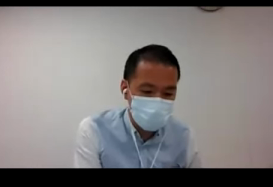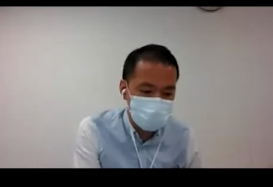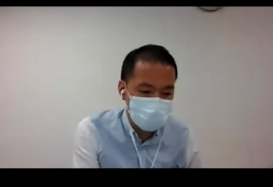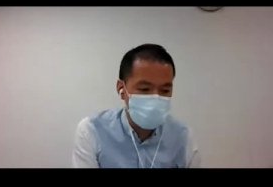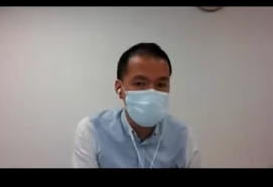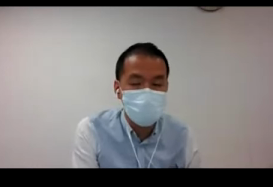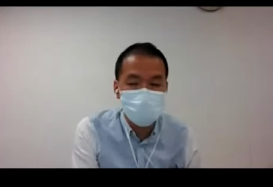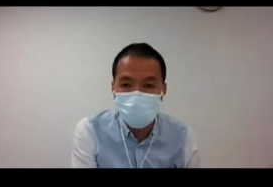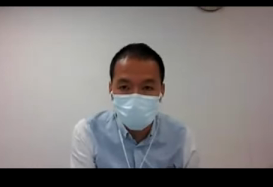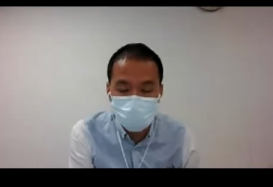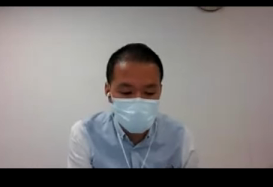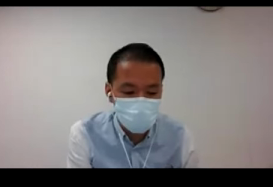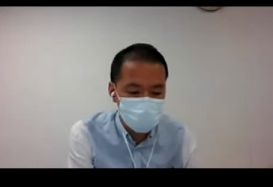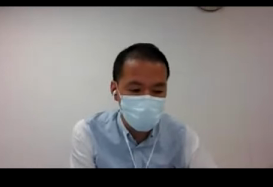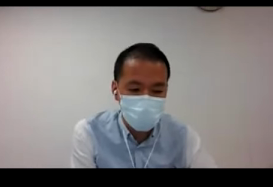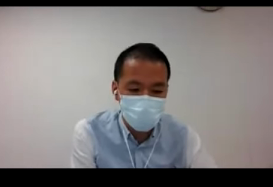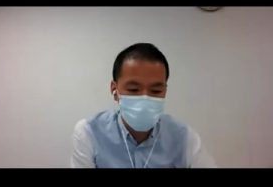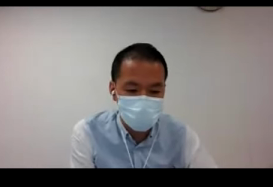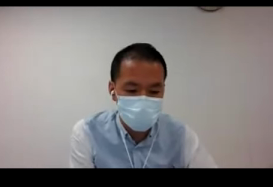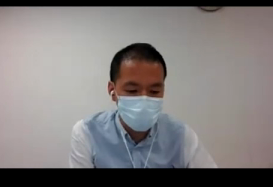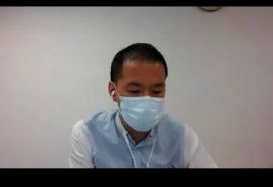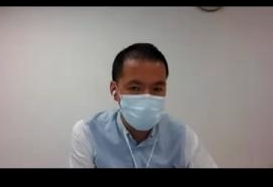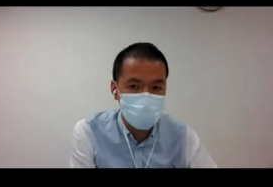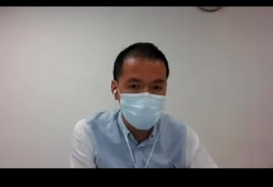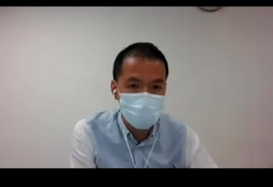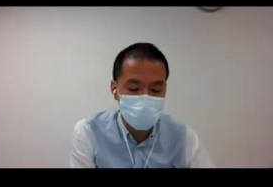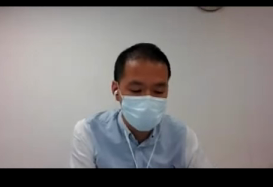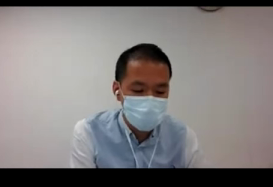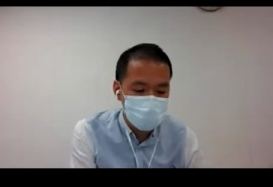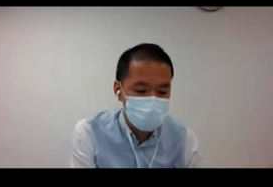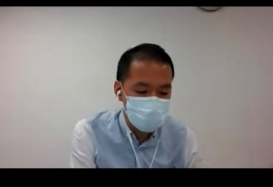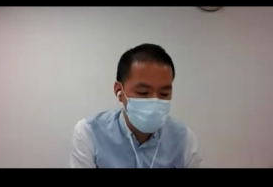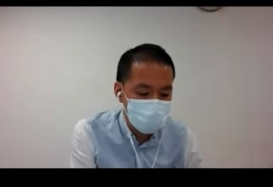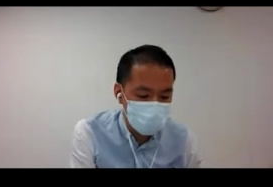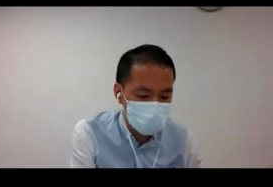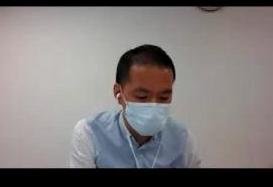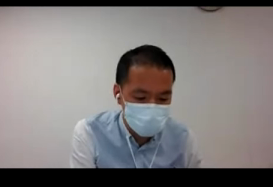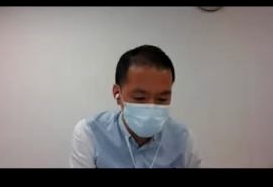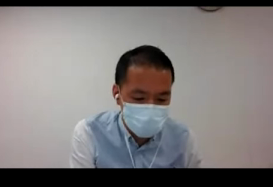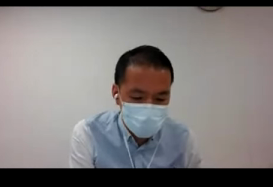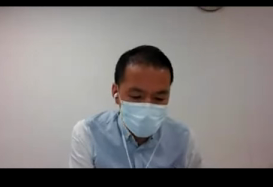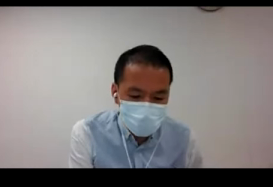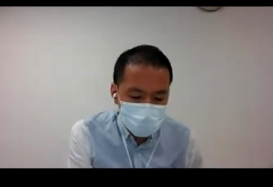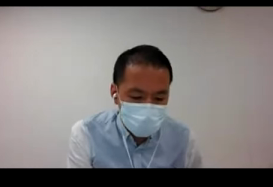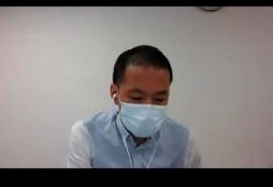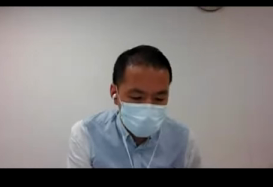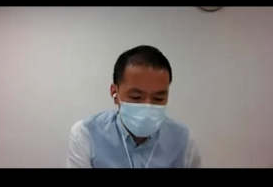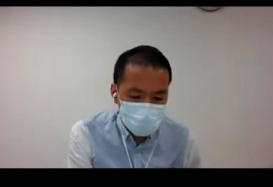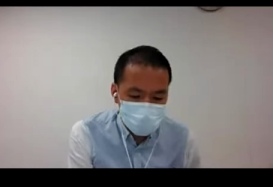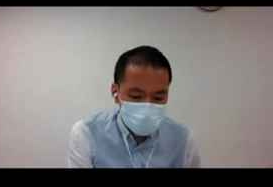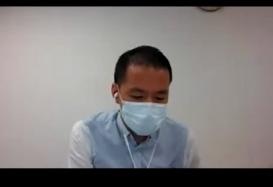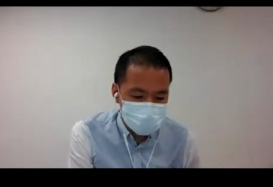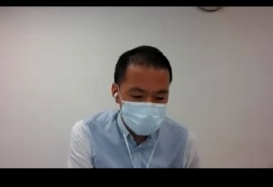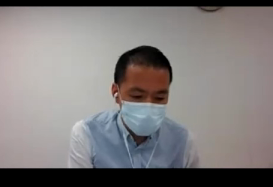us online later on for the Q&A session, but he's pre-recorded a video.